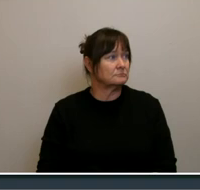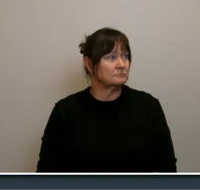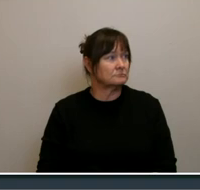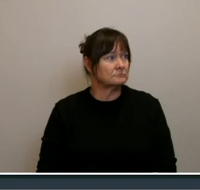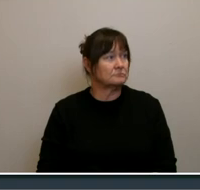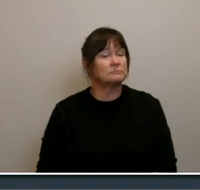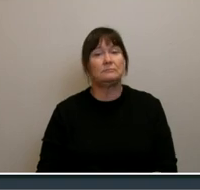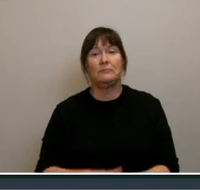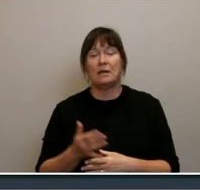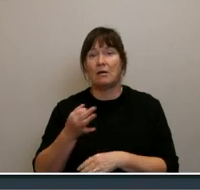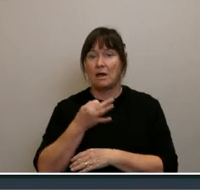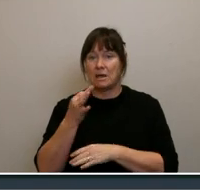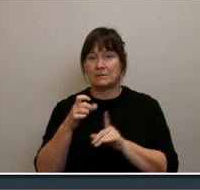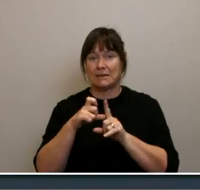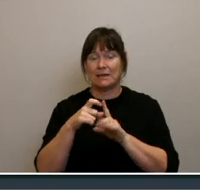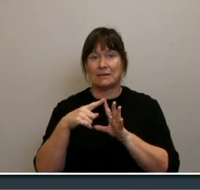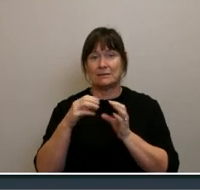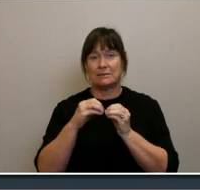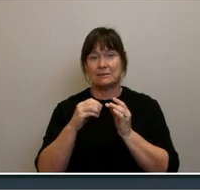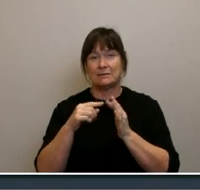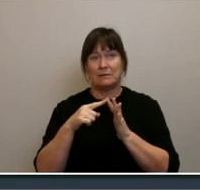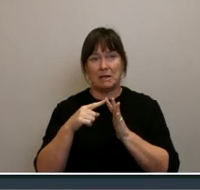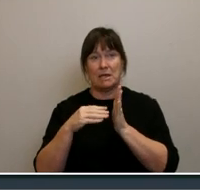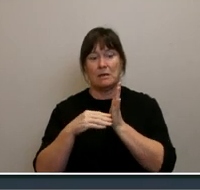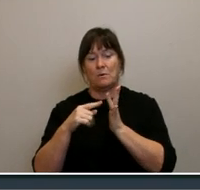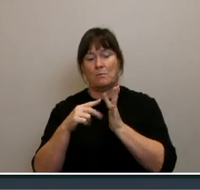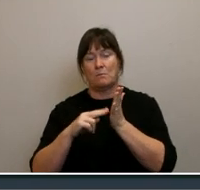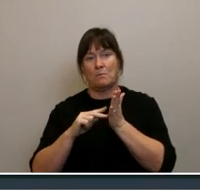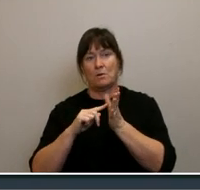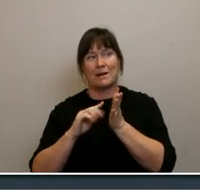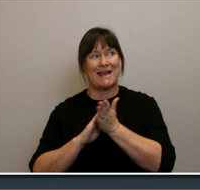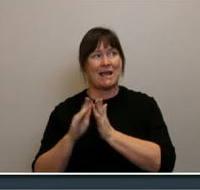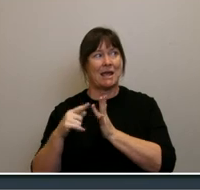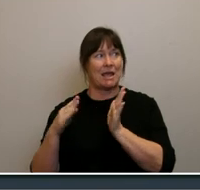And next I'd like to invite Debbie Monahan, Biodiversity Hawke's Bay.